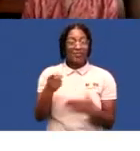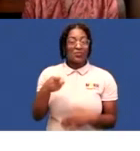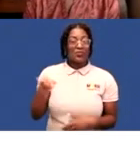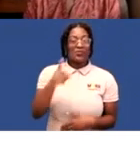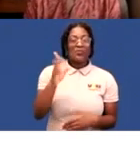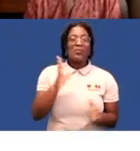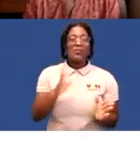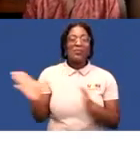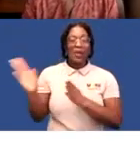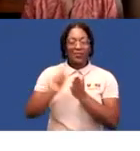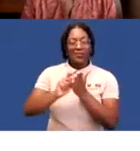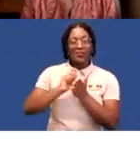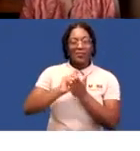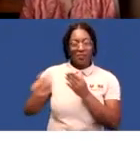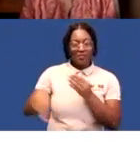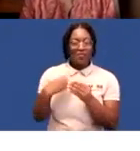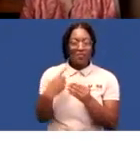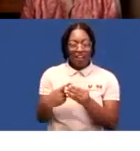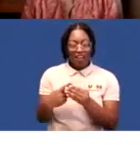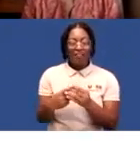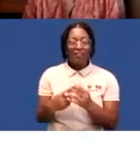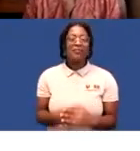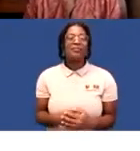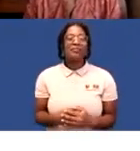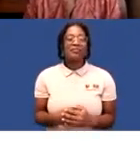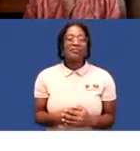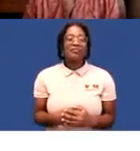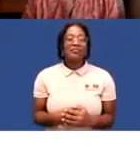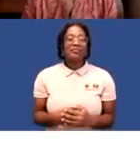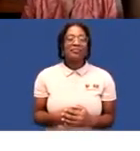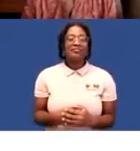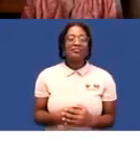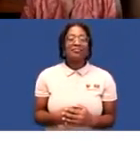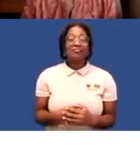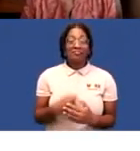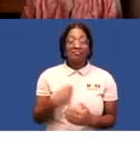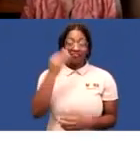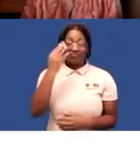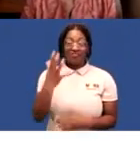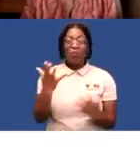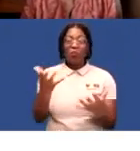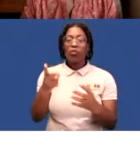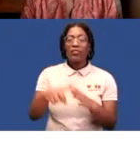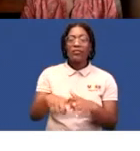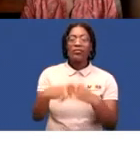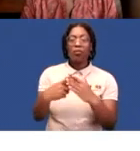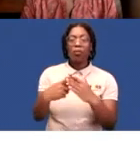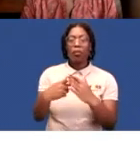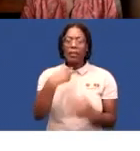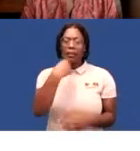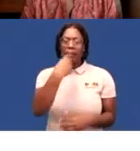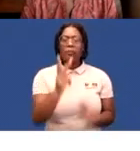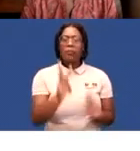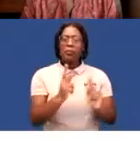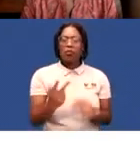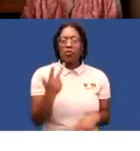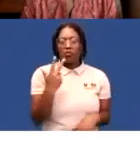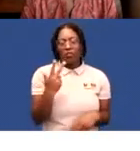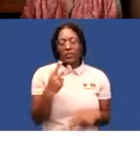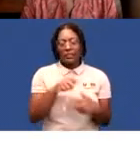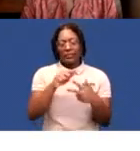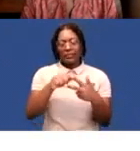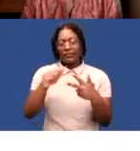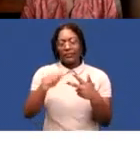down and some will fill the page, but I want them all to start by telling someone three things. It gives them a goal and sets the